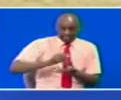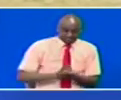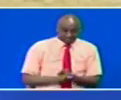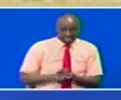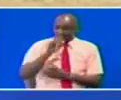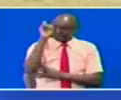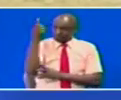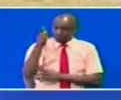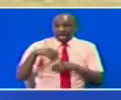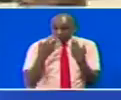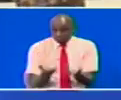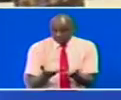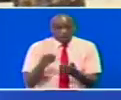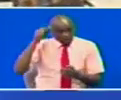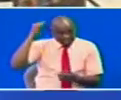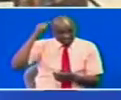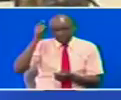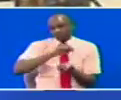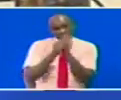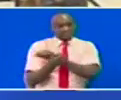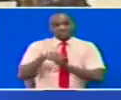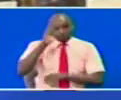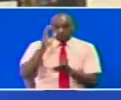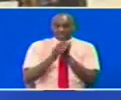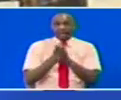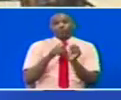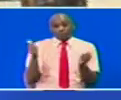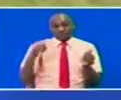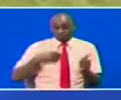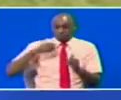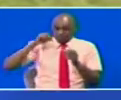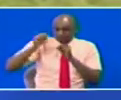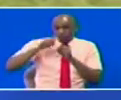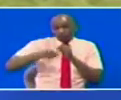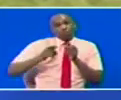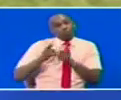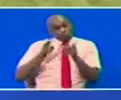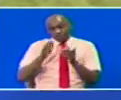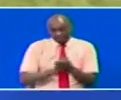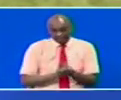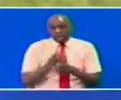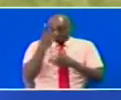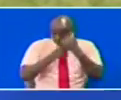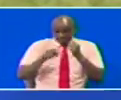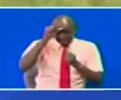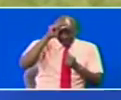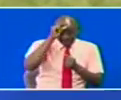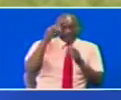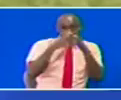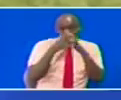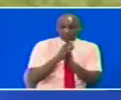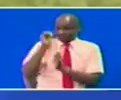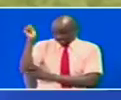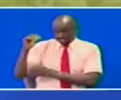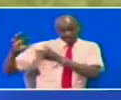choppers have been enhanced from the original version to make them more suitable for combat. Both governments, the U.S. and Kenya, lauded the